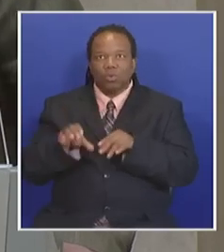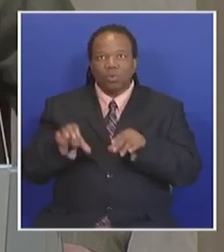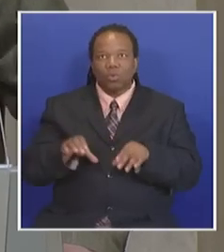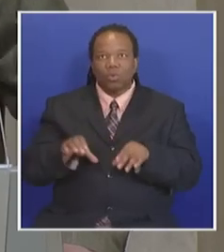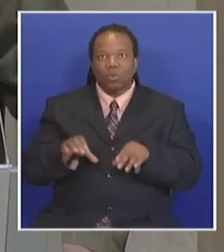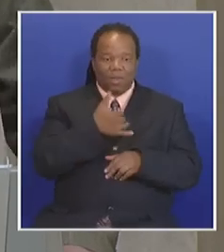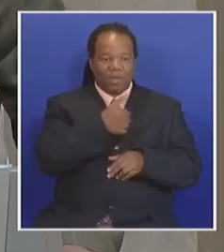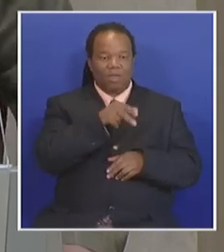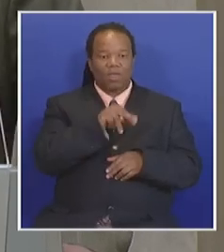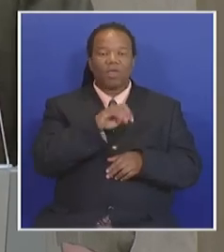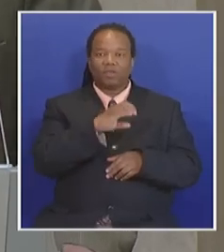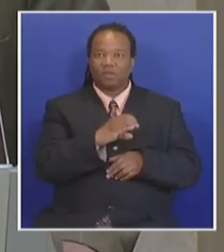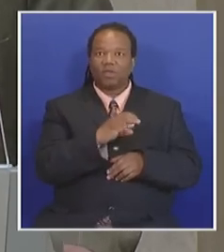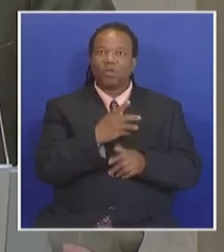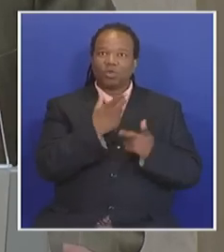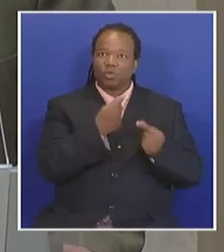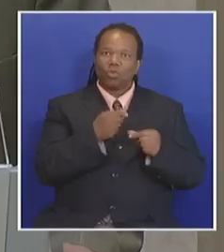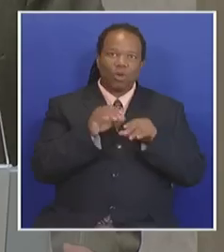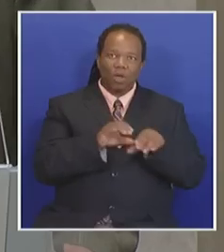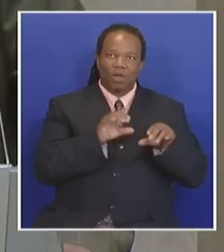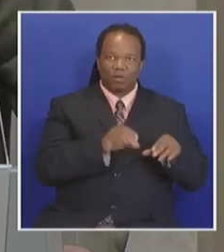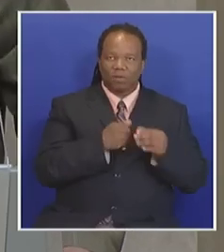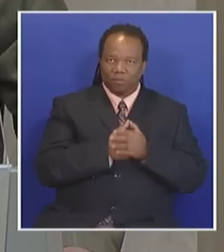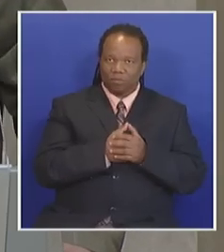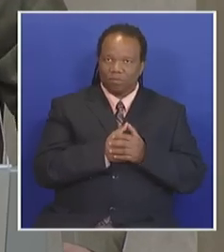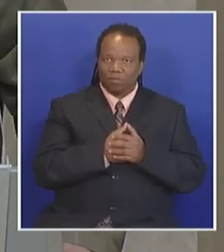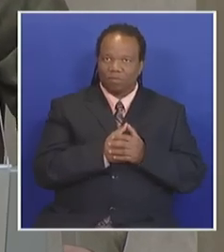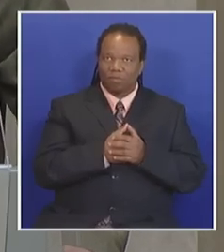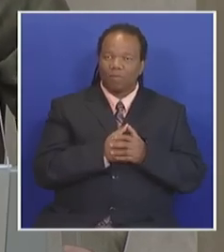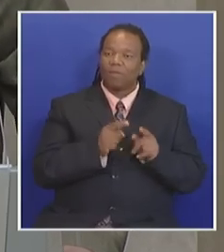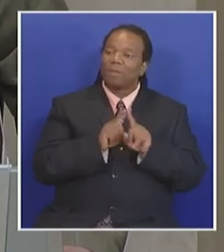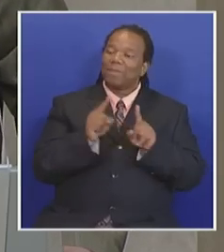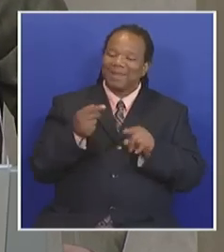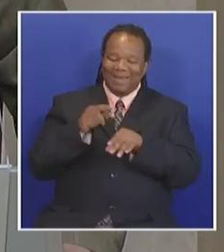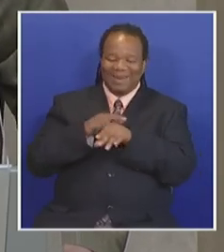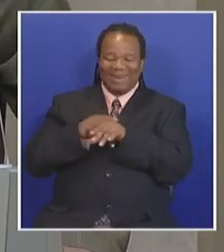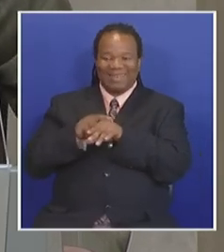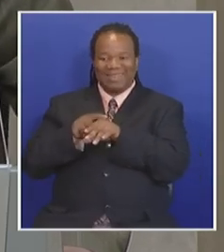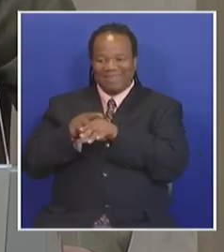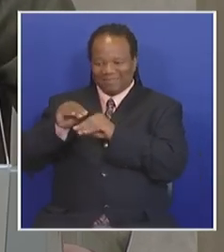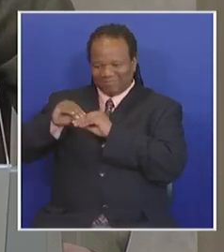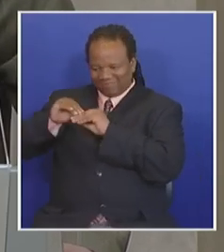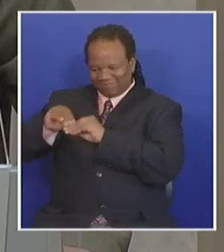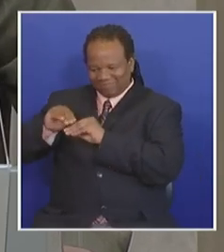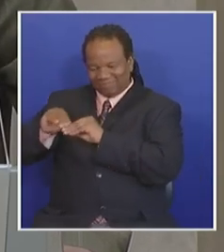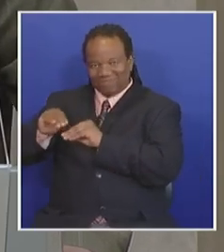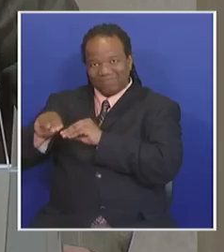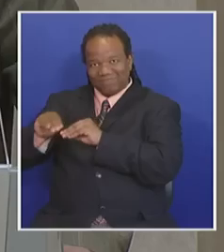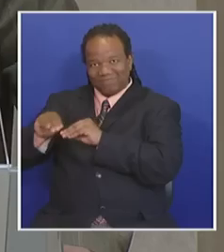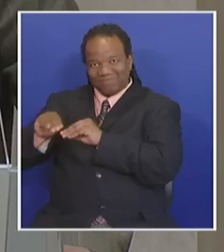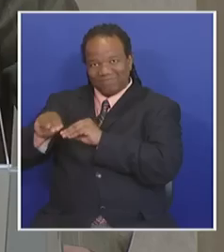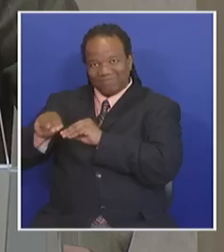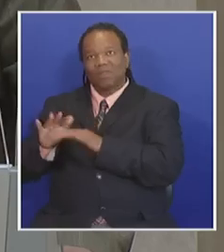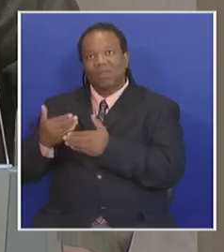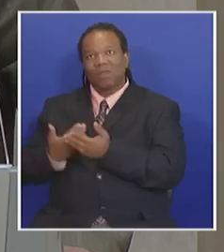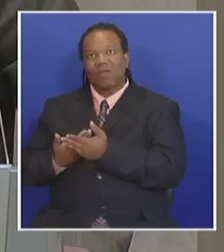action. Things like racism are institutionalized. Sadly and Honorable understandably, Makwe, there is another many